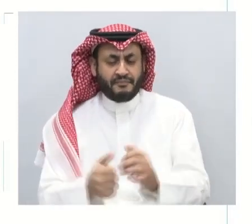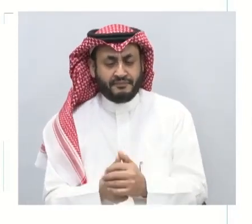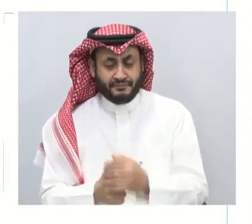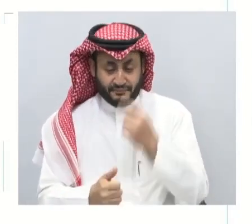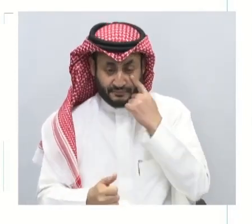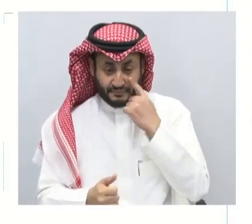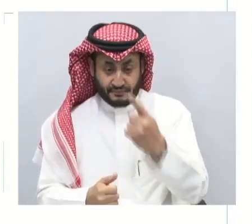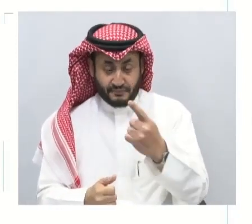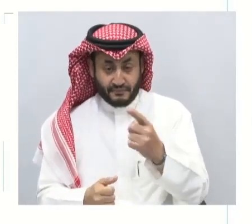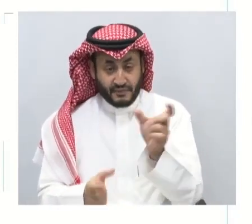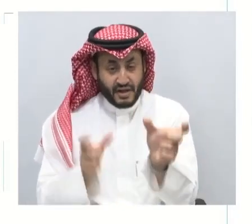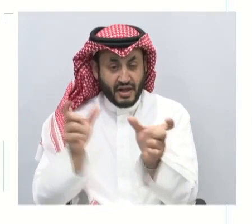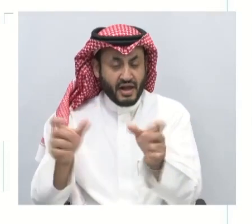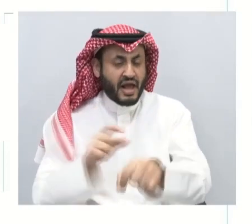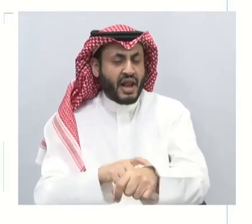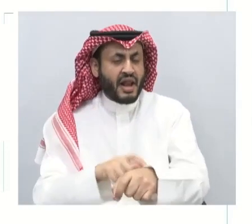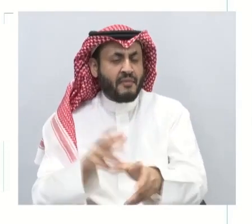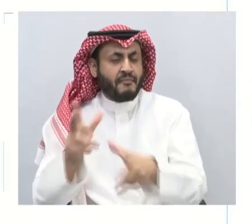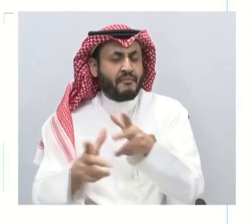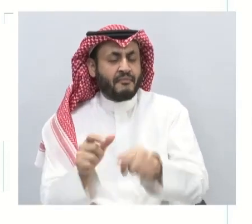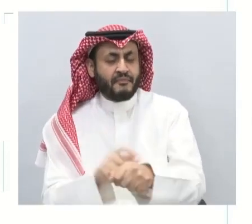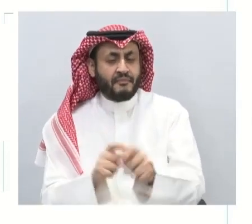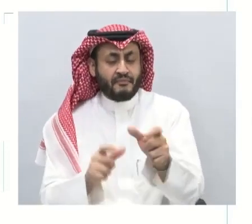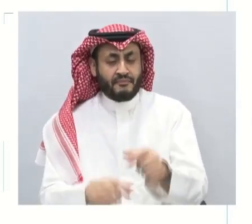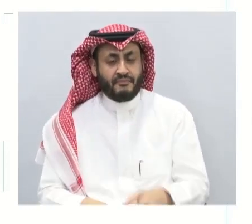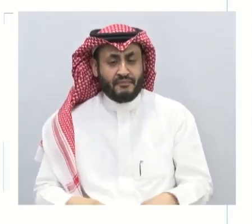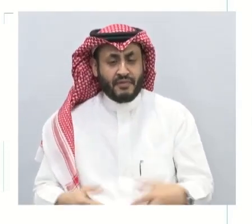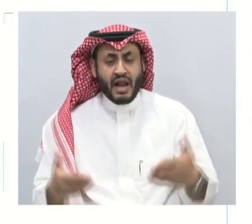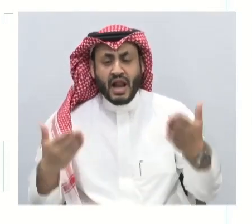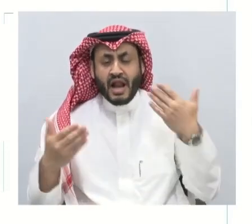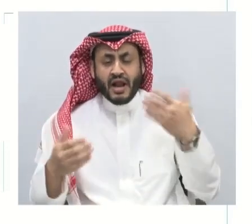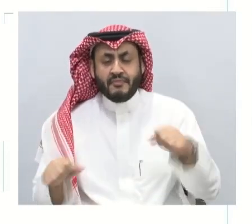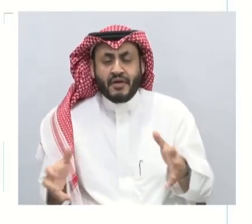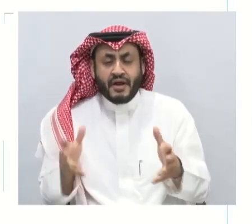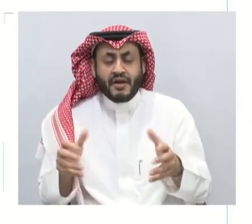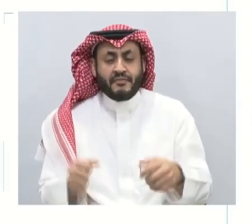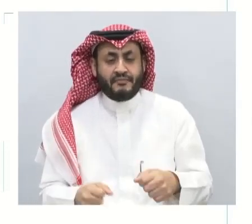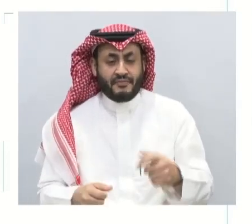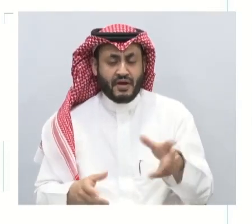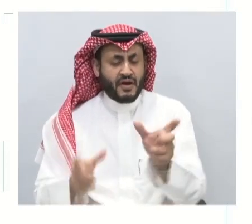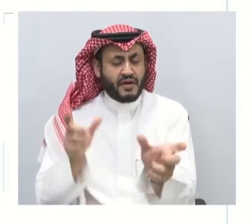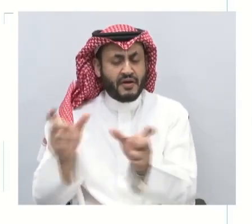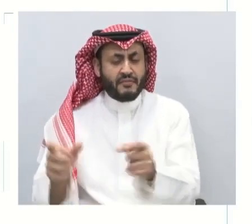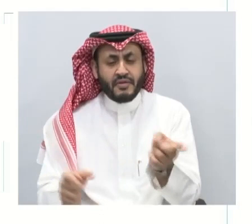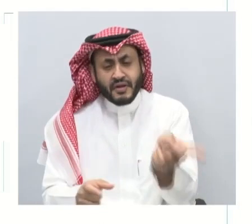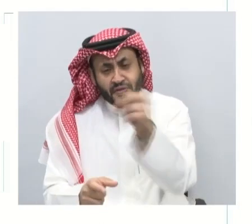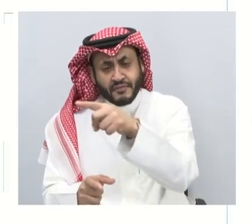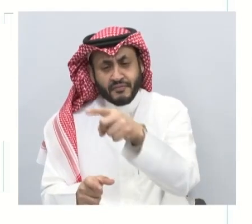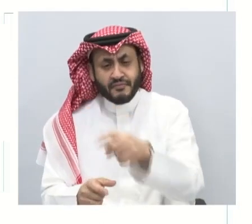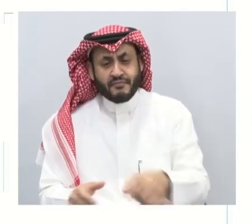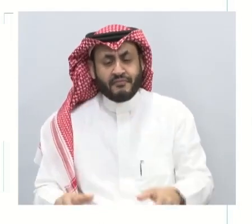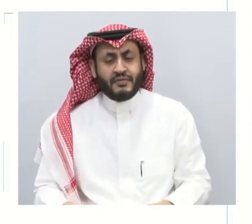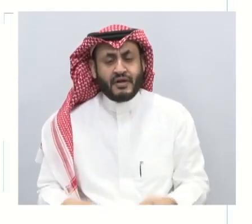look at the time phrases here in the summer, in the winter, in spring, in fall, tomorrow, in the